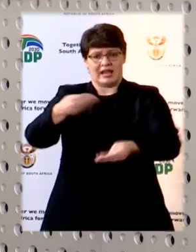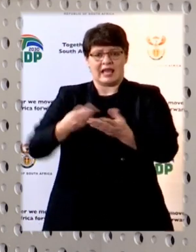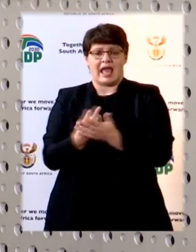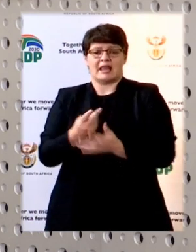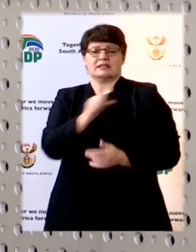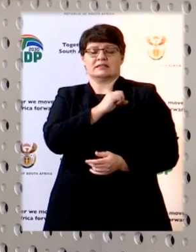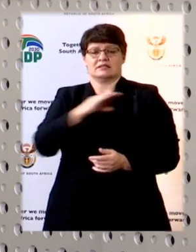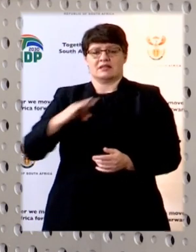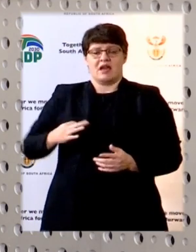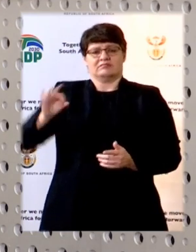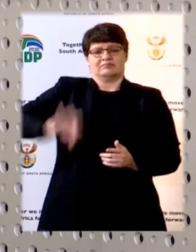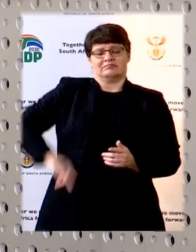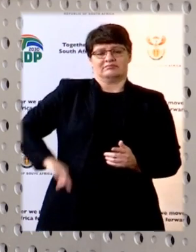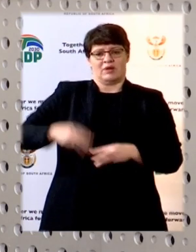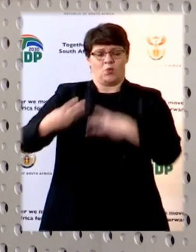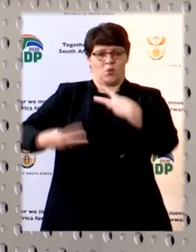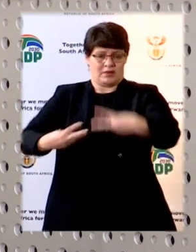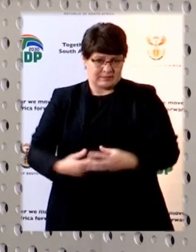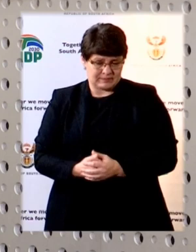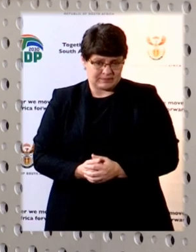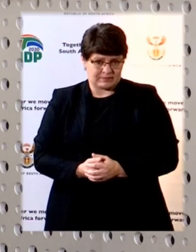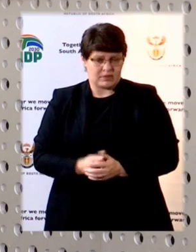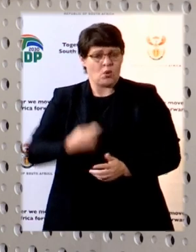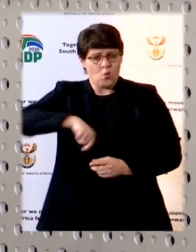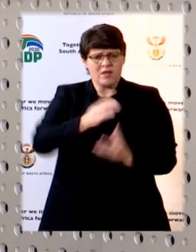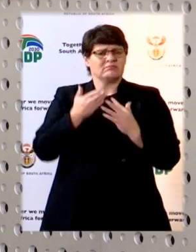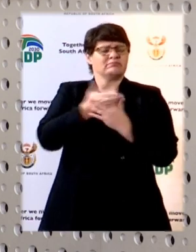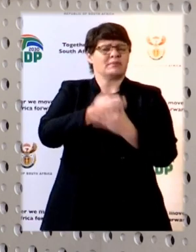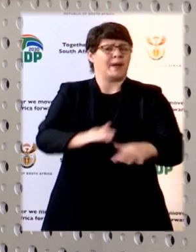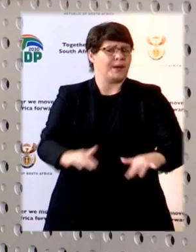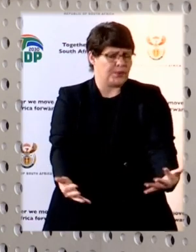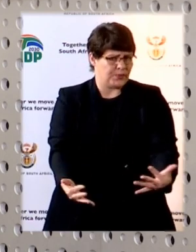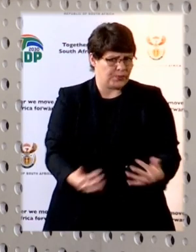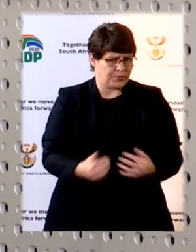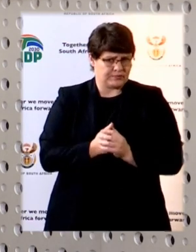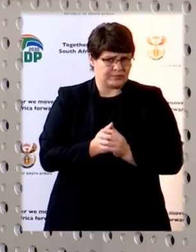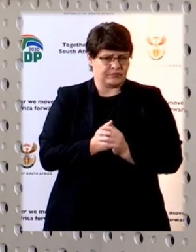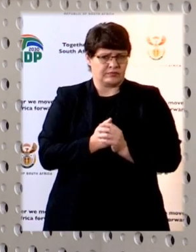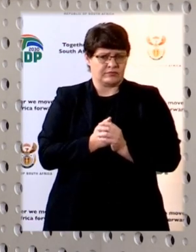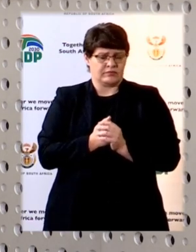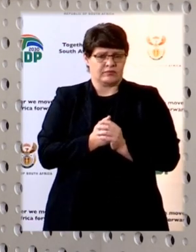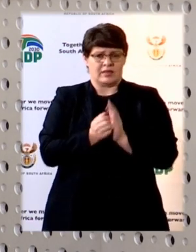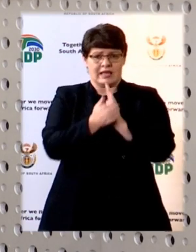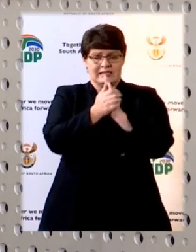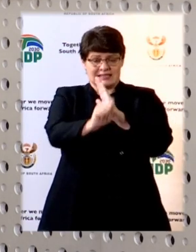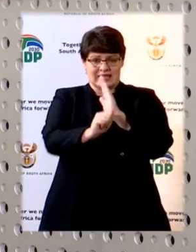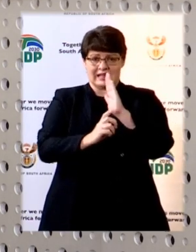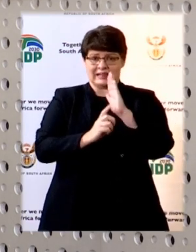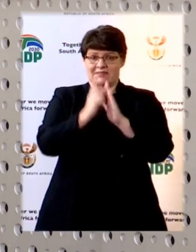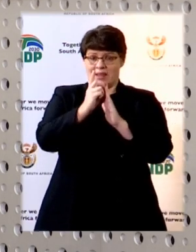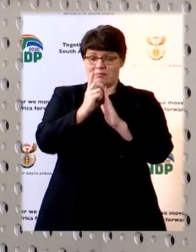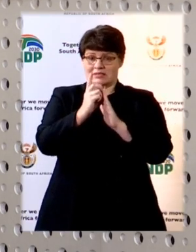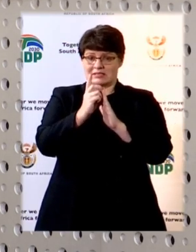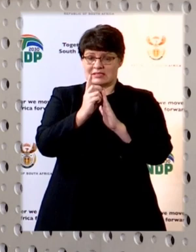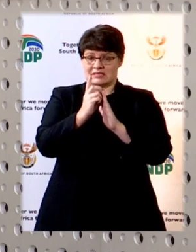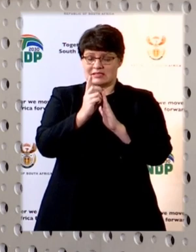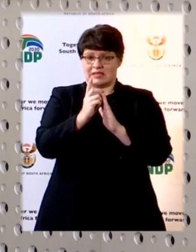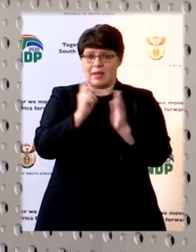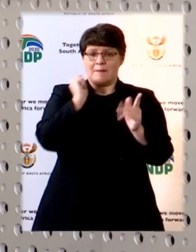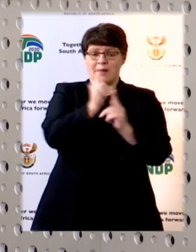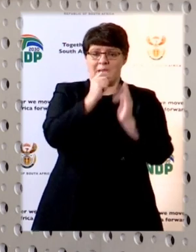employment. The intervention includes skills development levy holiday,